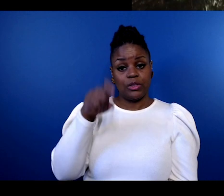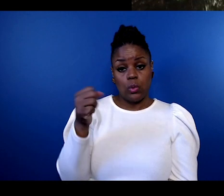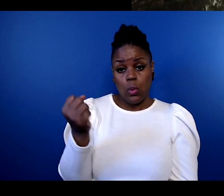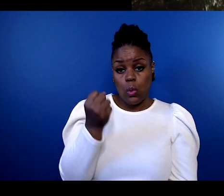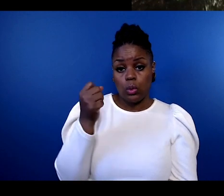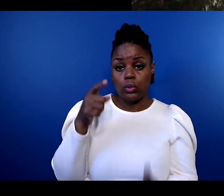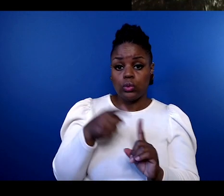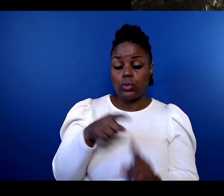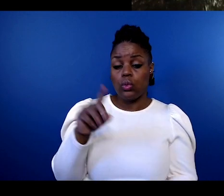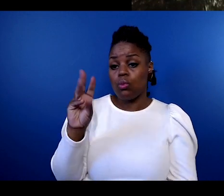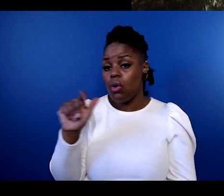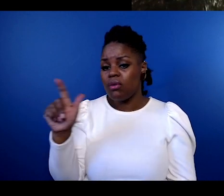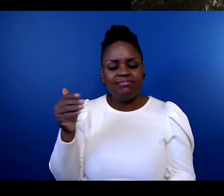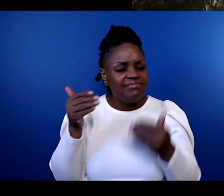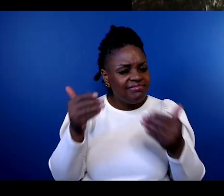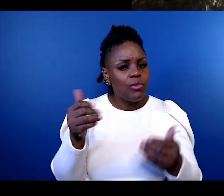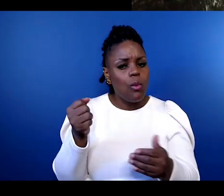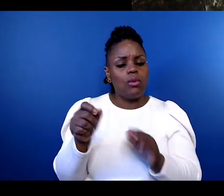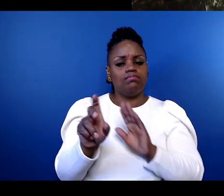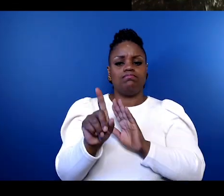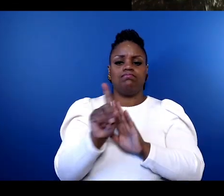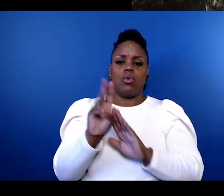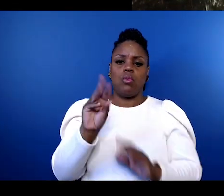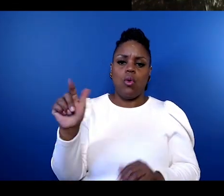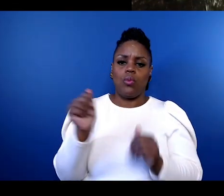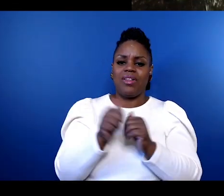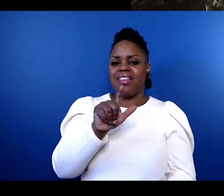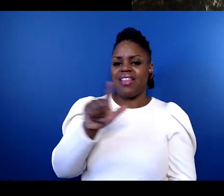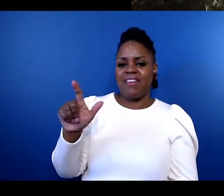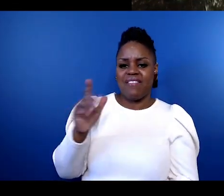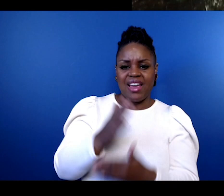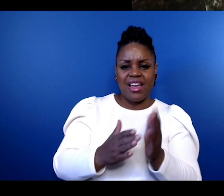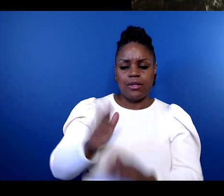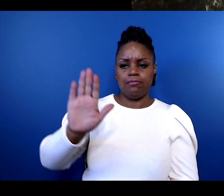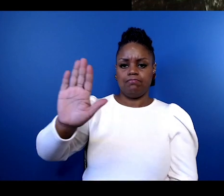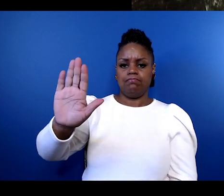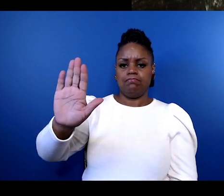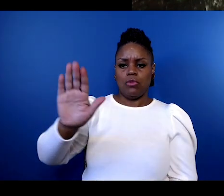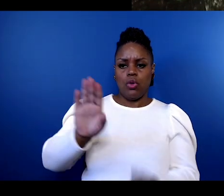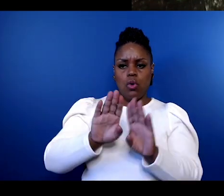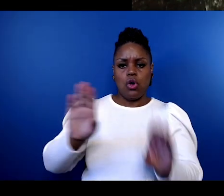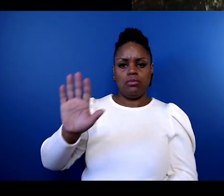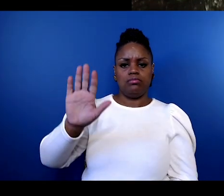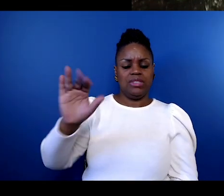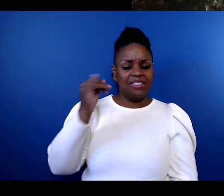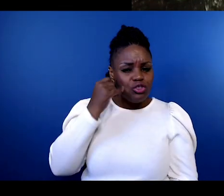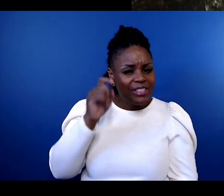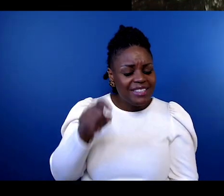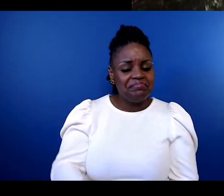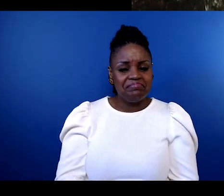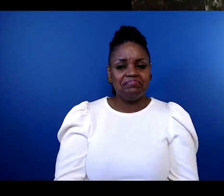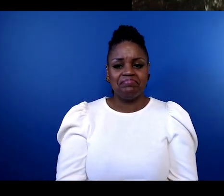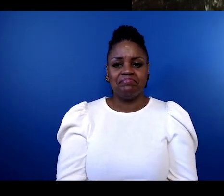Now we're going to bring the hands together into prayer. Focus your gaze over one stationary point, somewhere